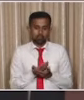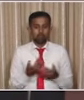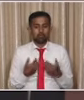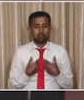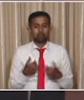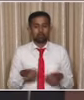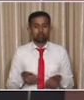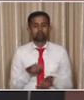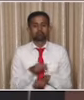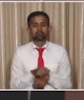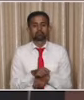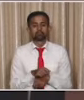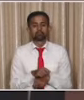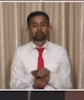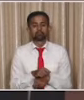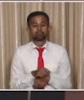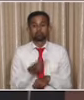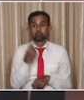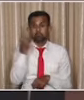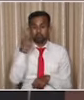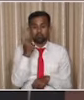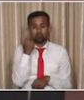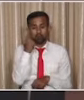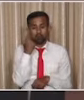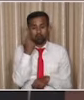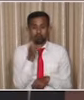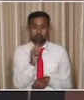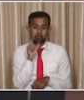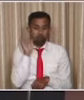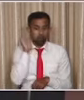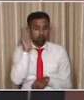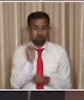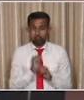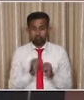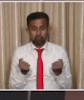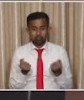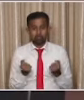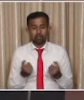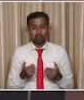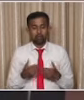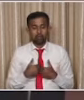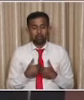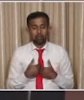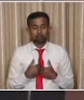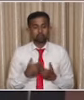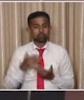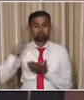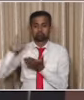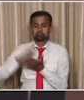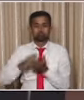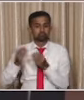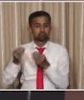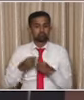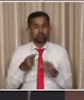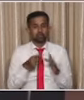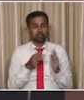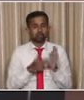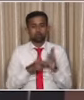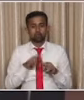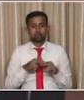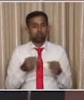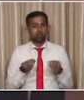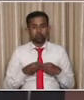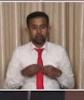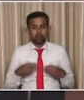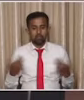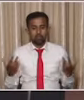If we disregard their concerns, we will not get any support from the IMF. That is a sad situation